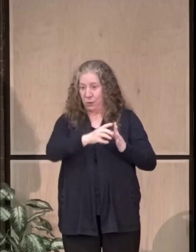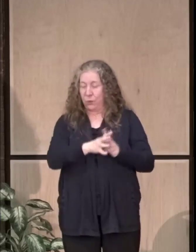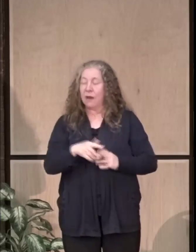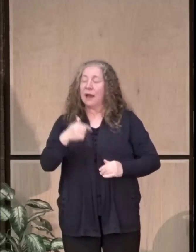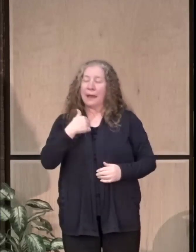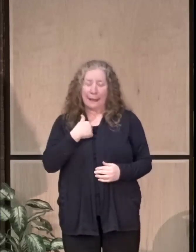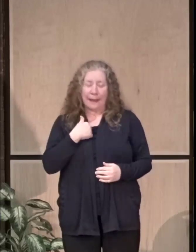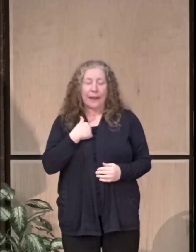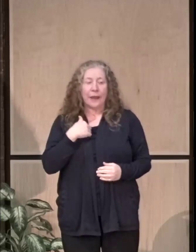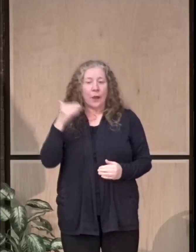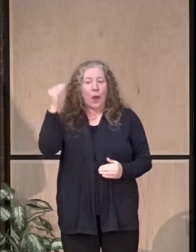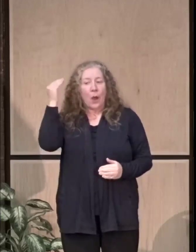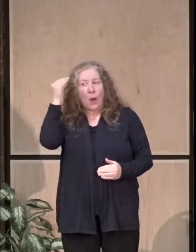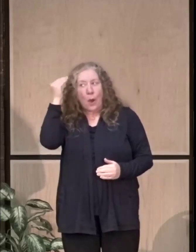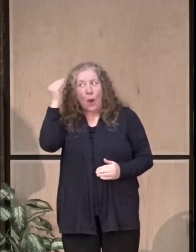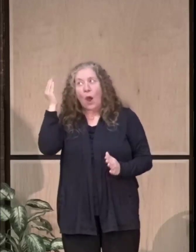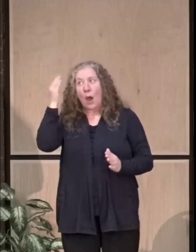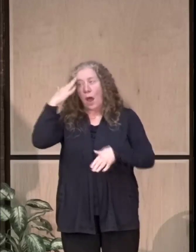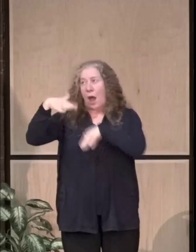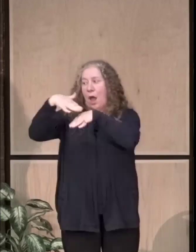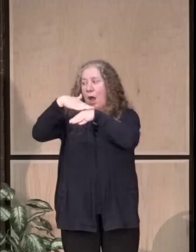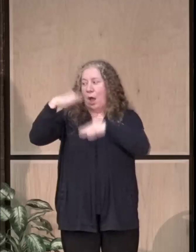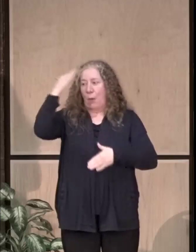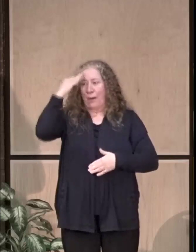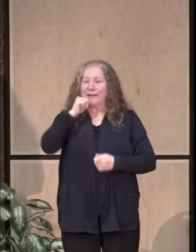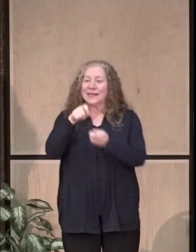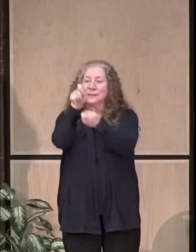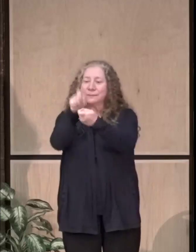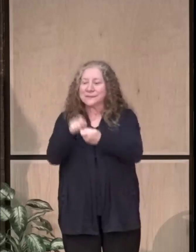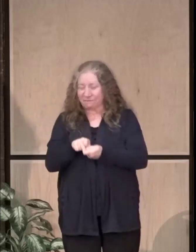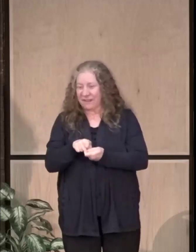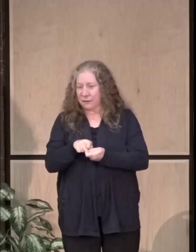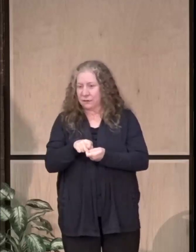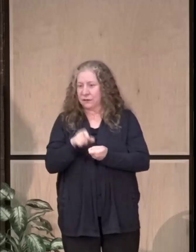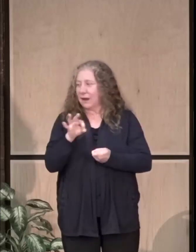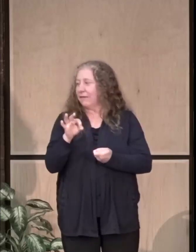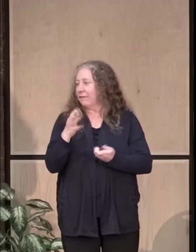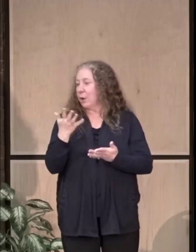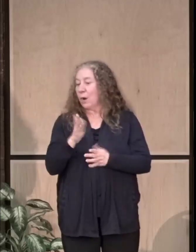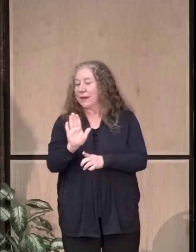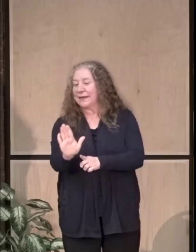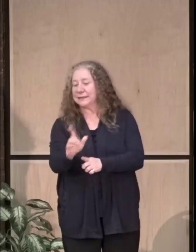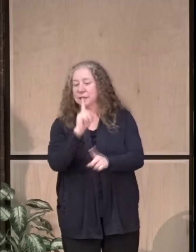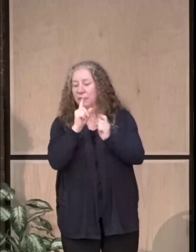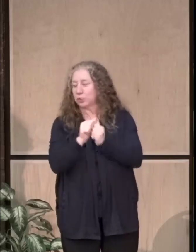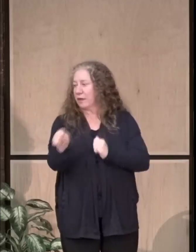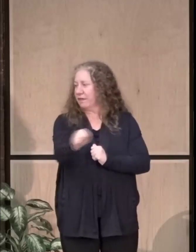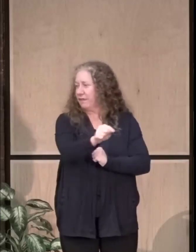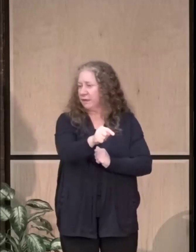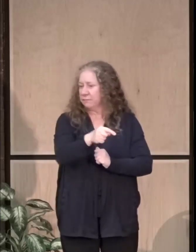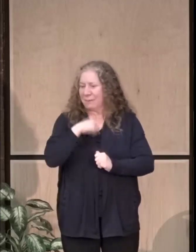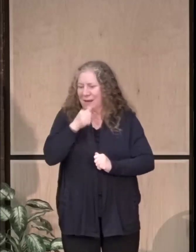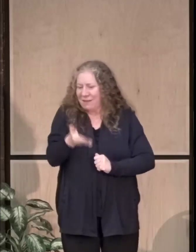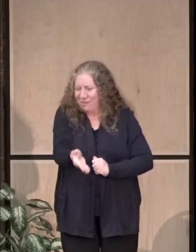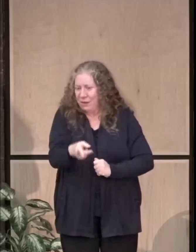aware, but maybe not specifics regarding to like any of the personal conversations he had with